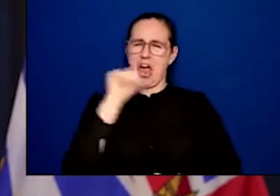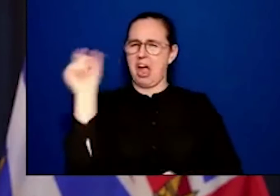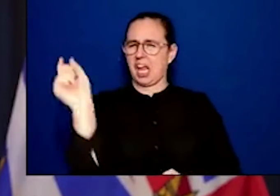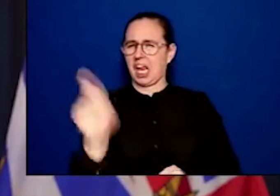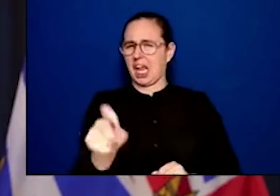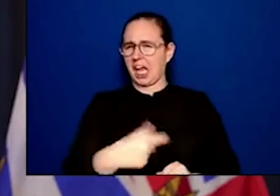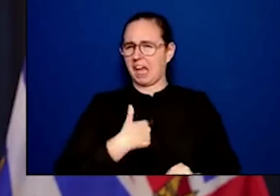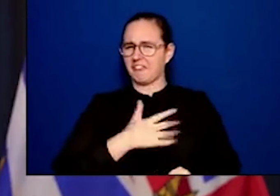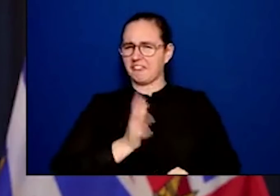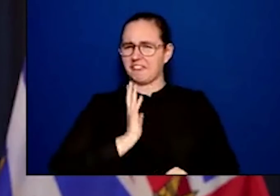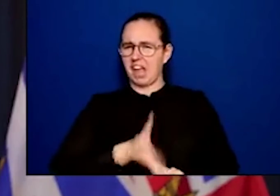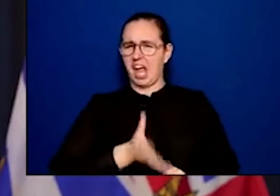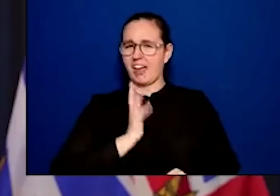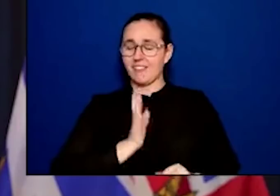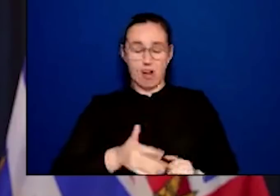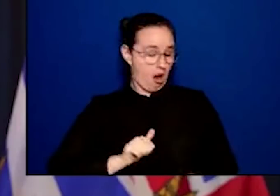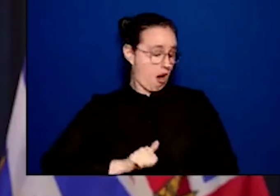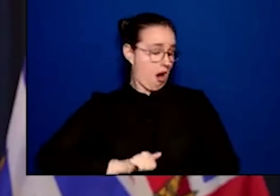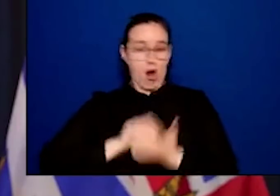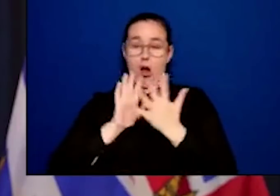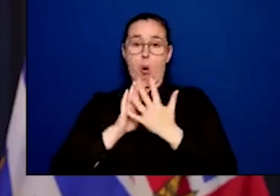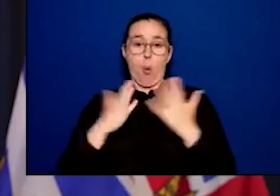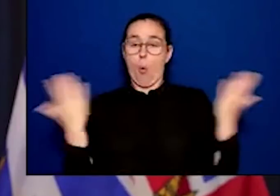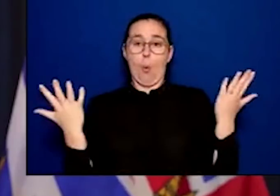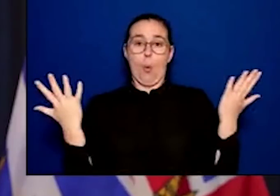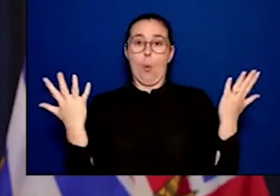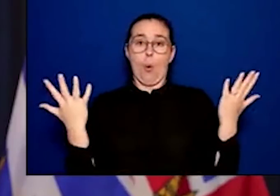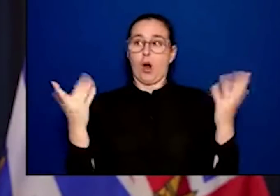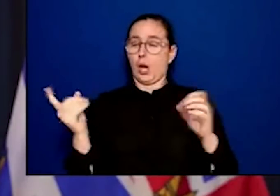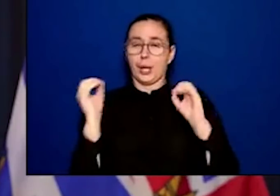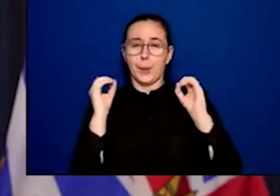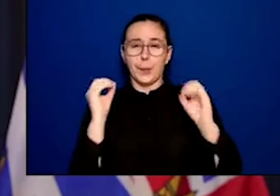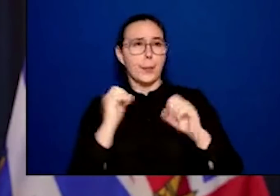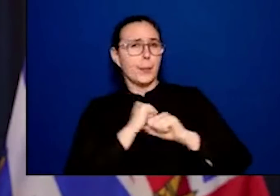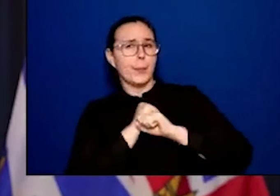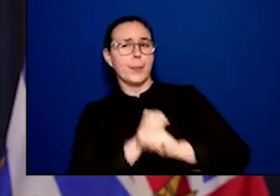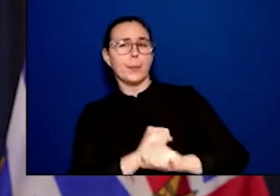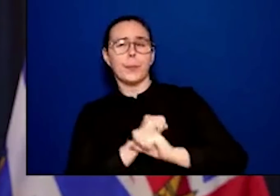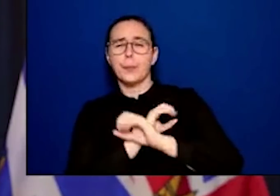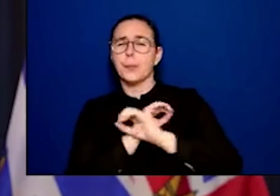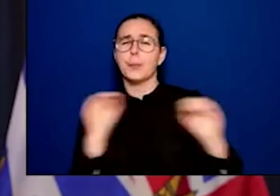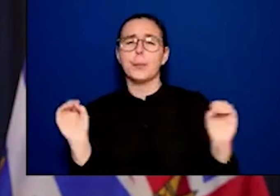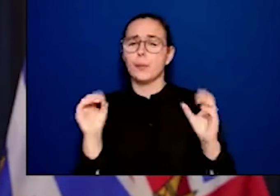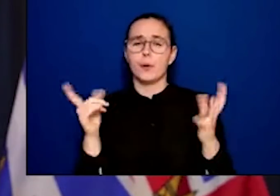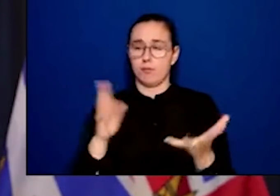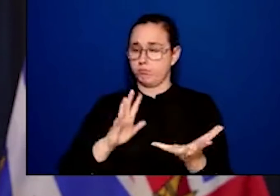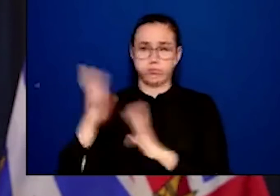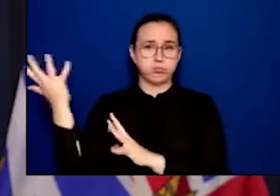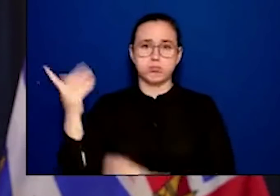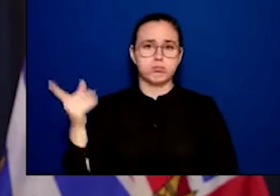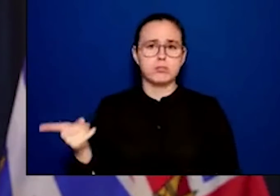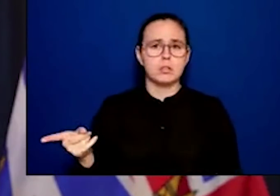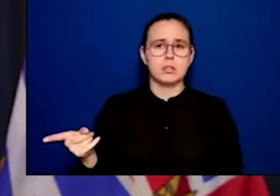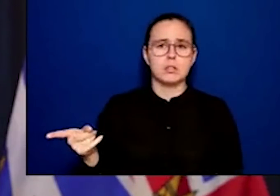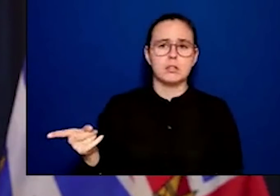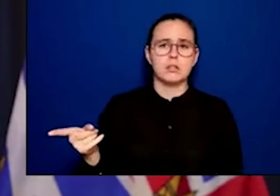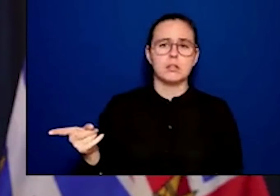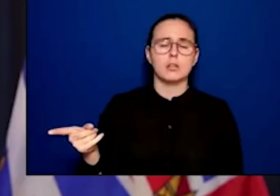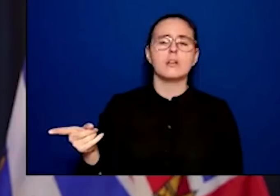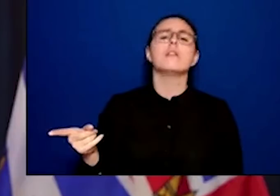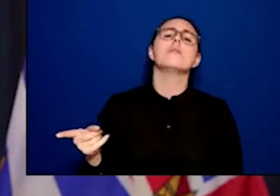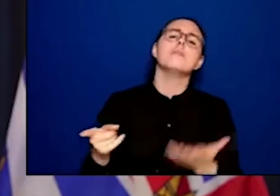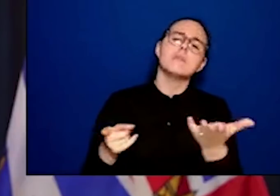foe unarmed, unsupported, and so needlessly vulnerable, and make a better decision. Choose your